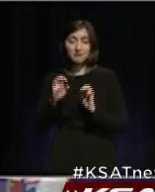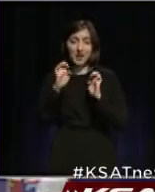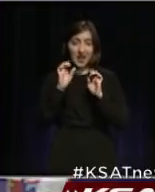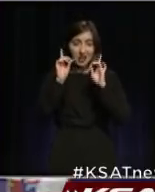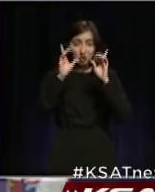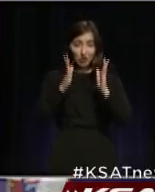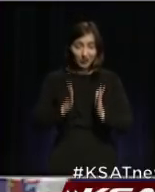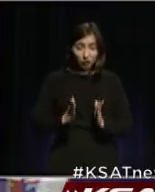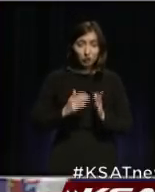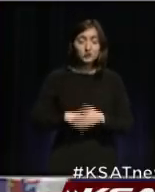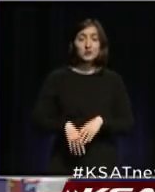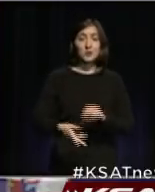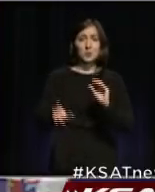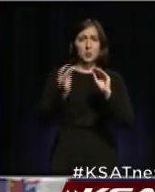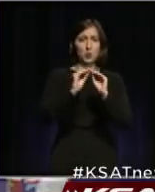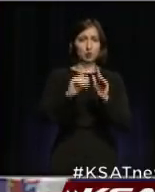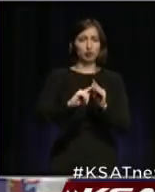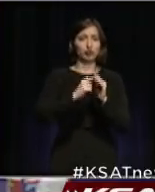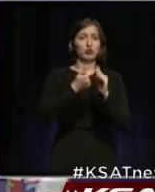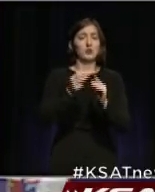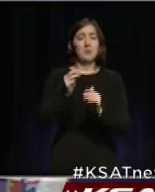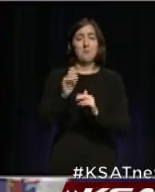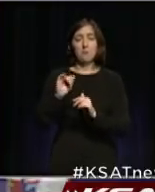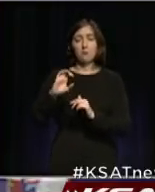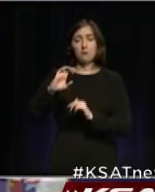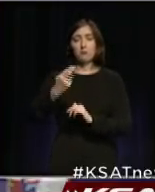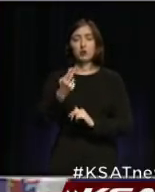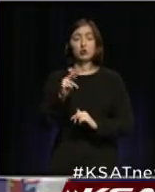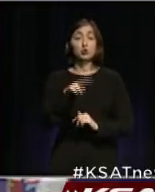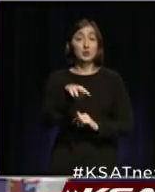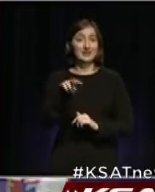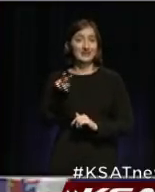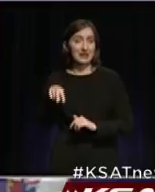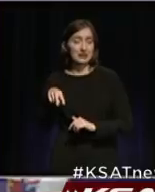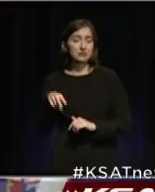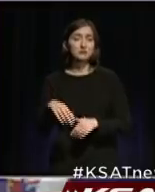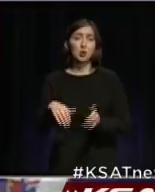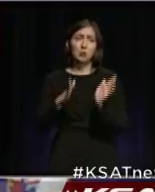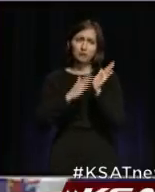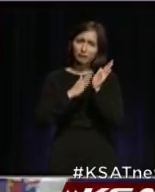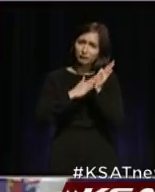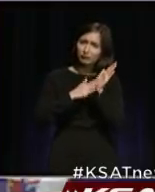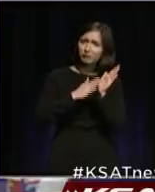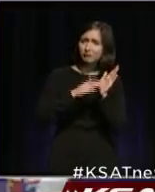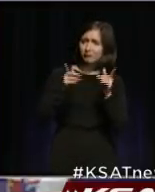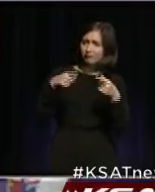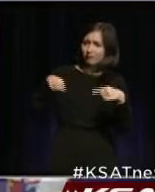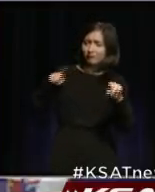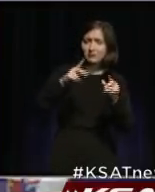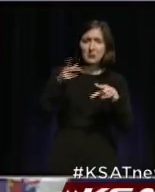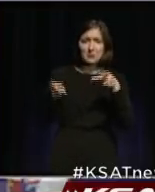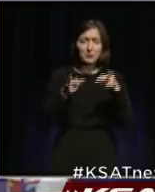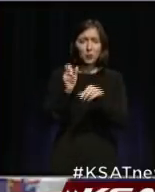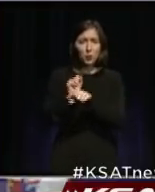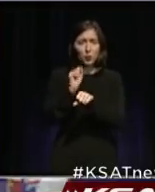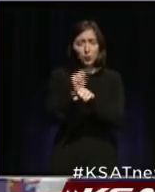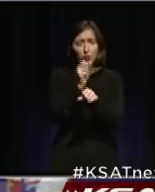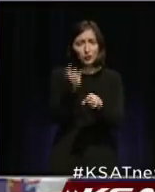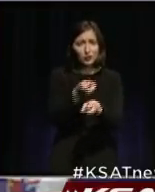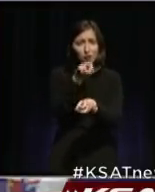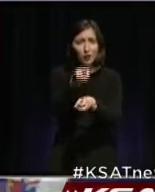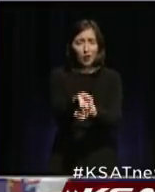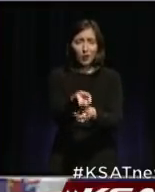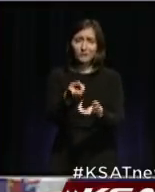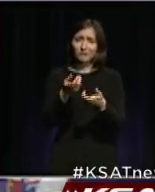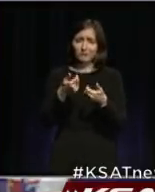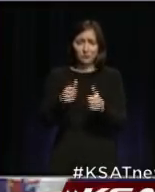on March the 22nd. So want to compliment them and all the people that are working so hard out there and doing